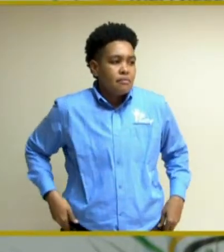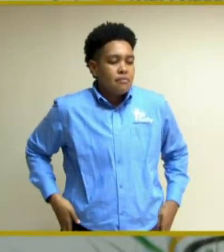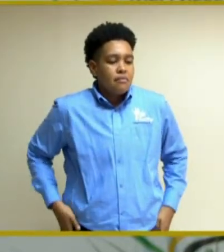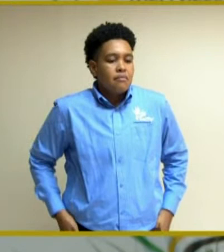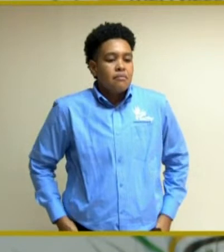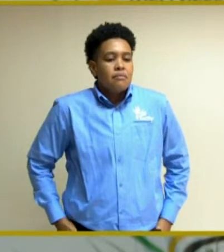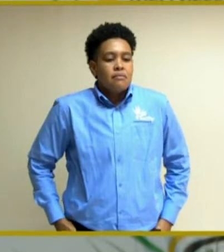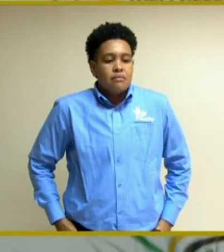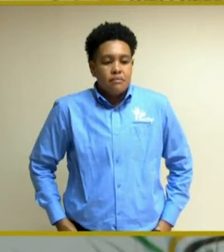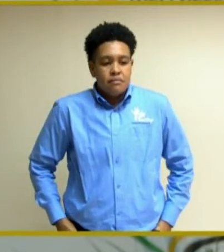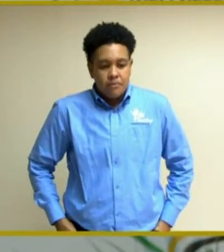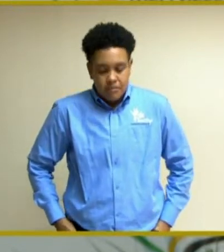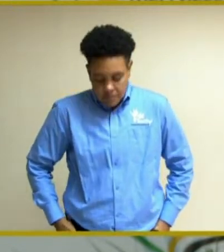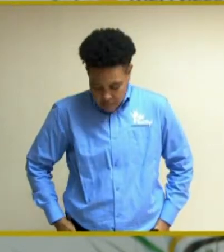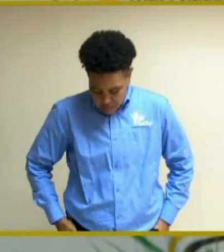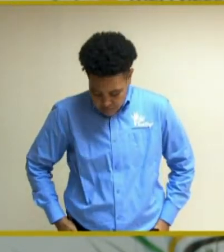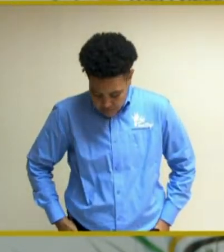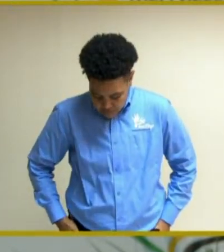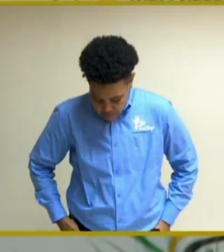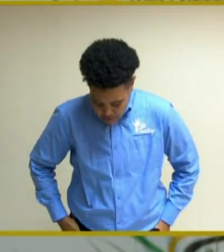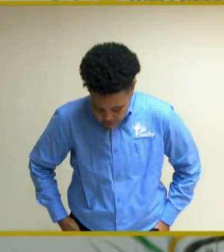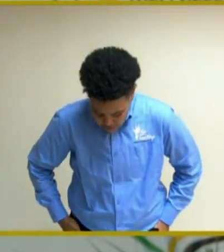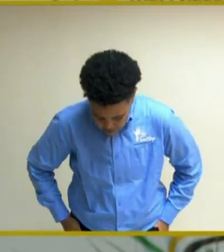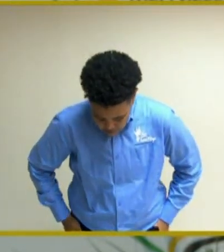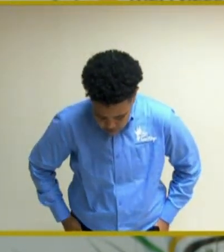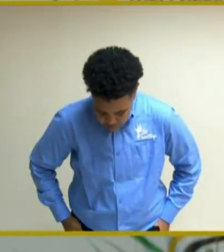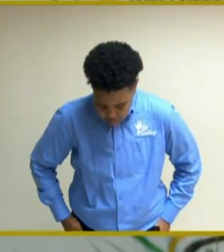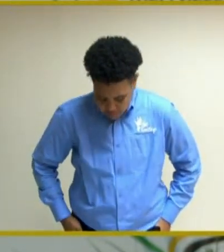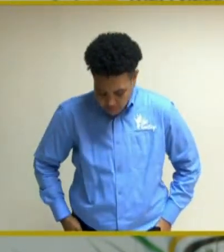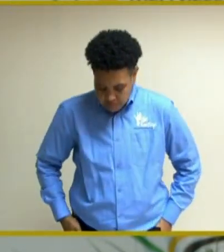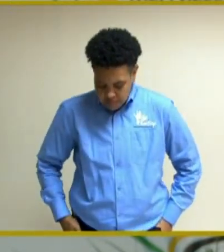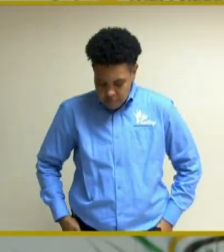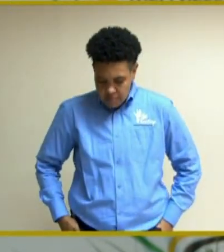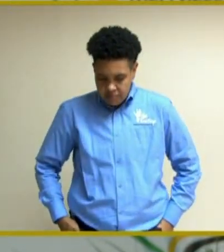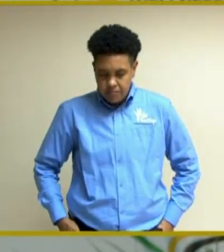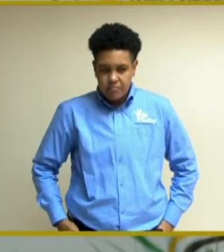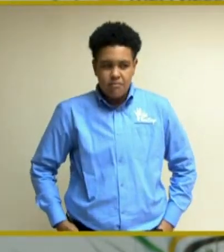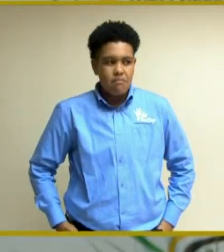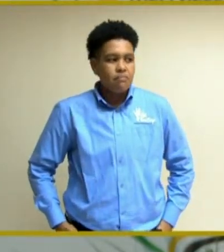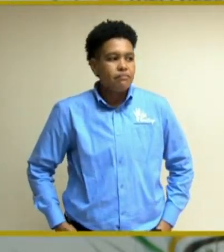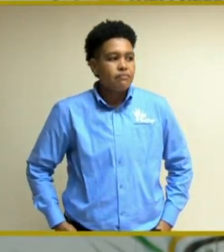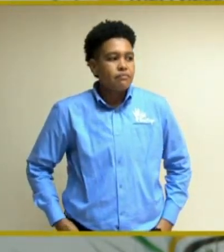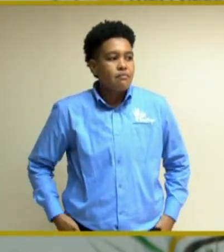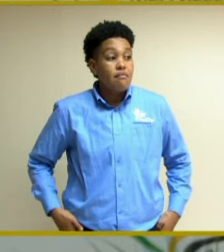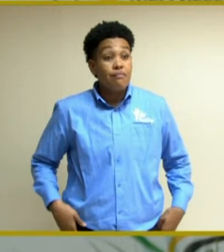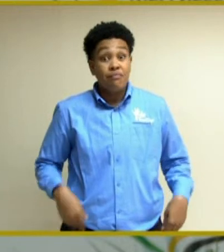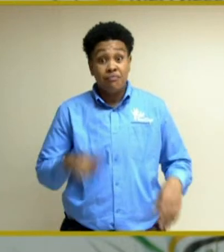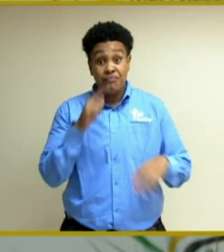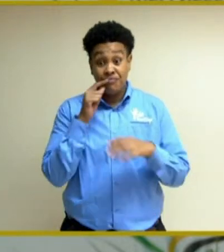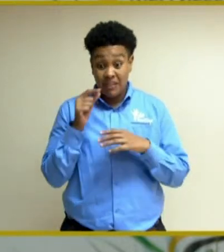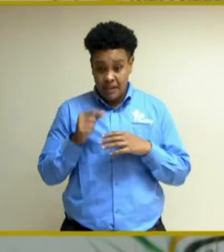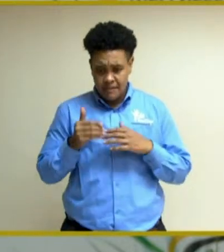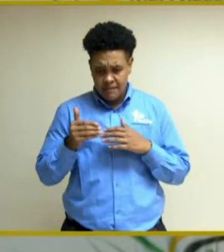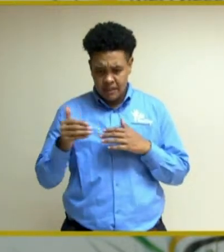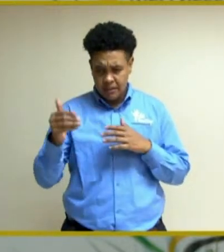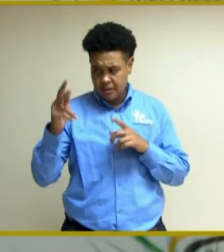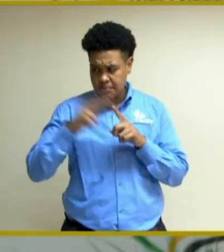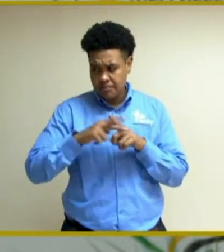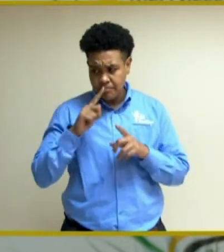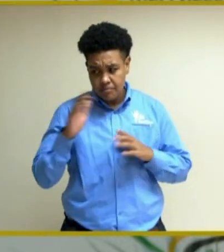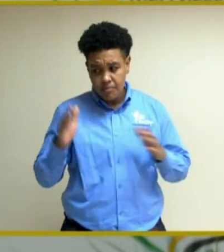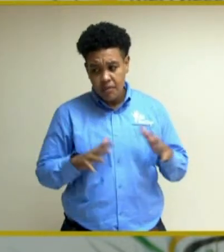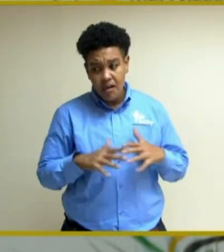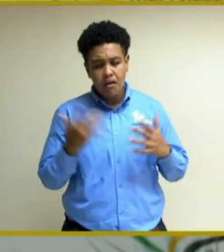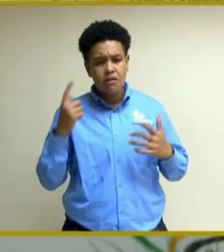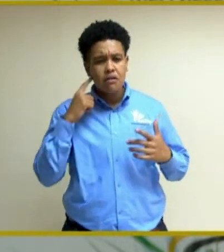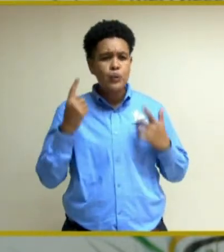stated, there will be a phased implementation of the plan, and one of the things that has generated a lot of questions